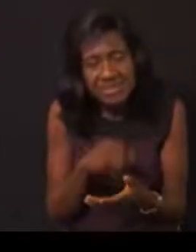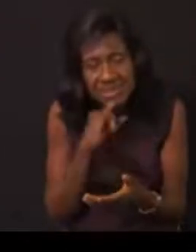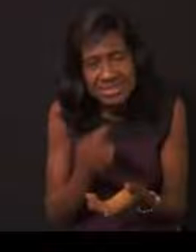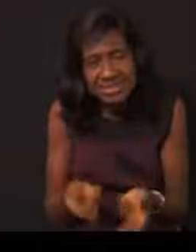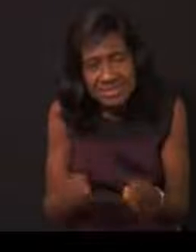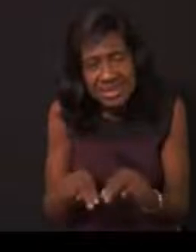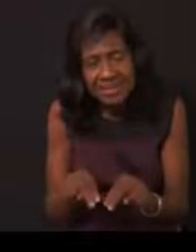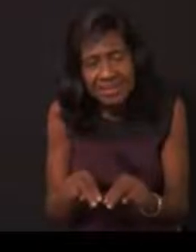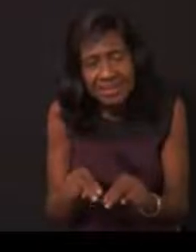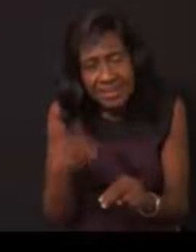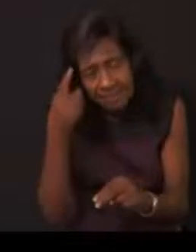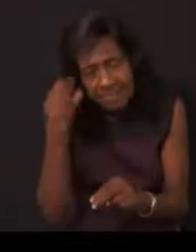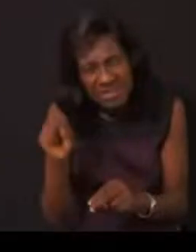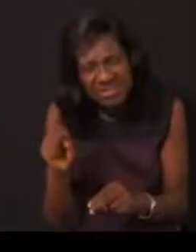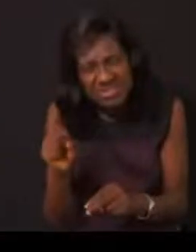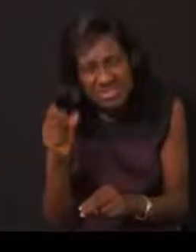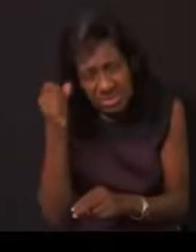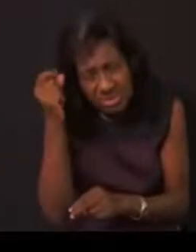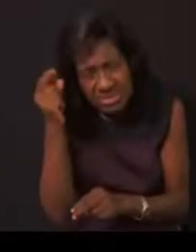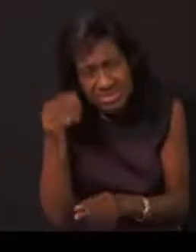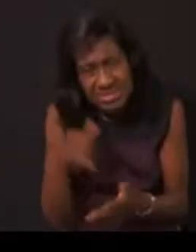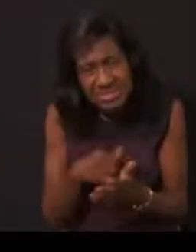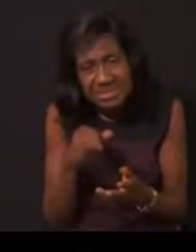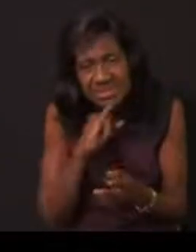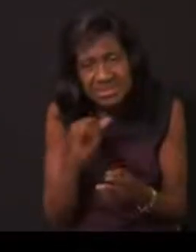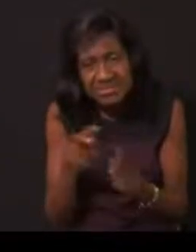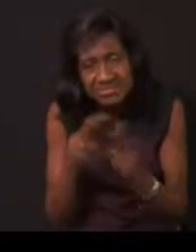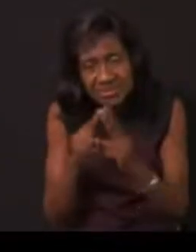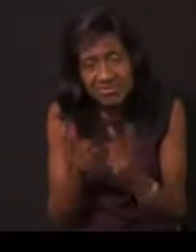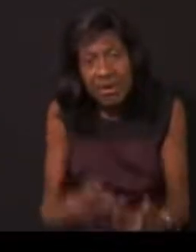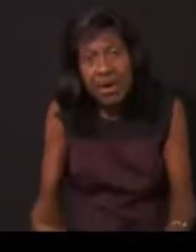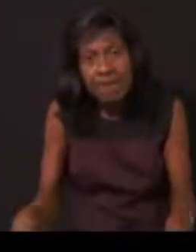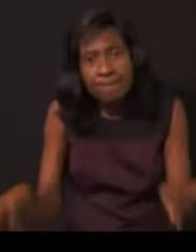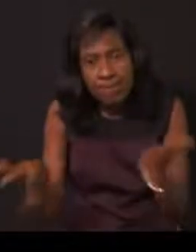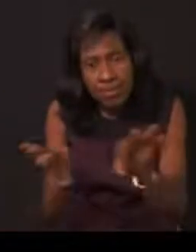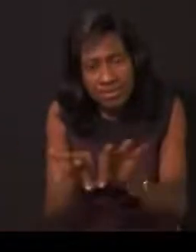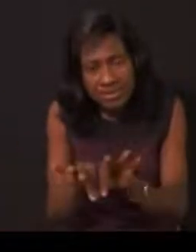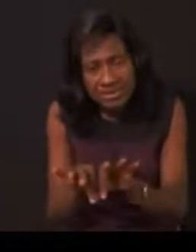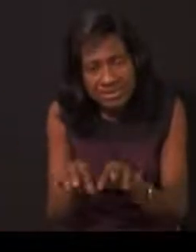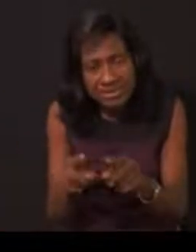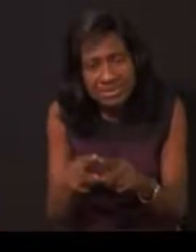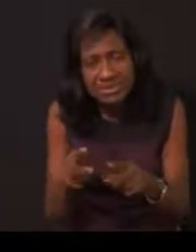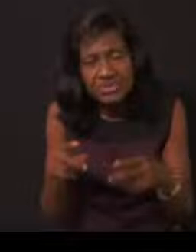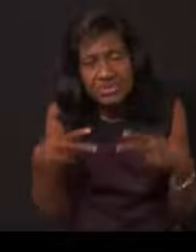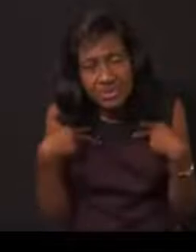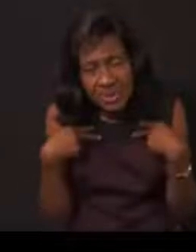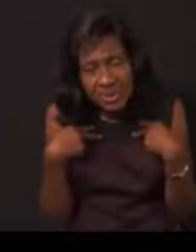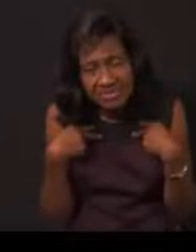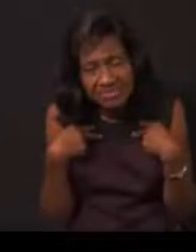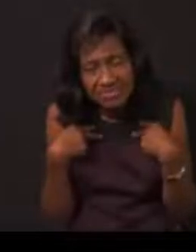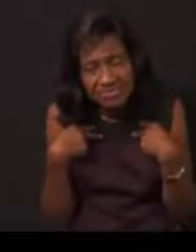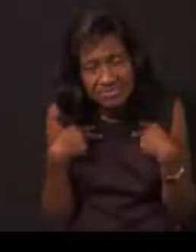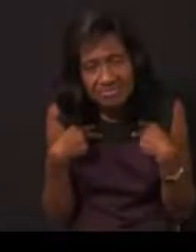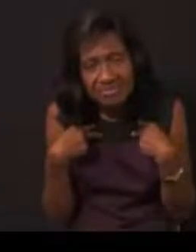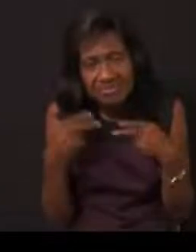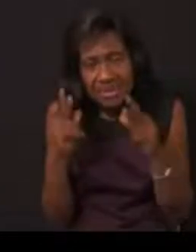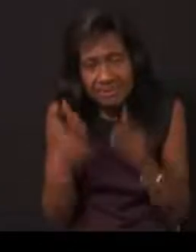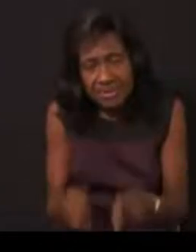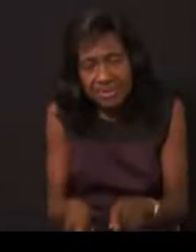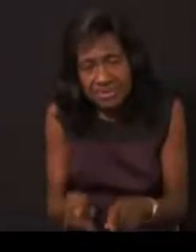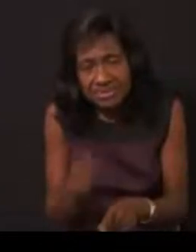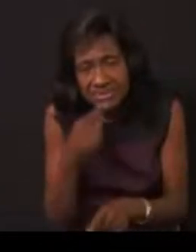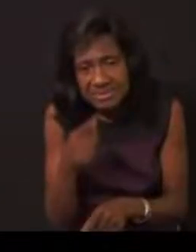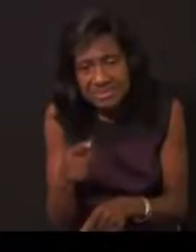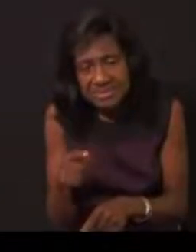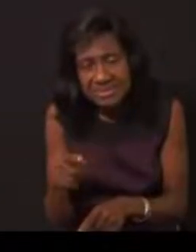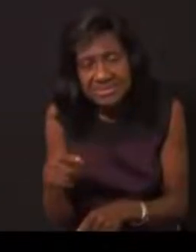because we recognize the significance and importance of having someone with those capabilities on board. Yes, I can confirm that